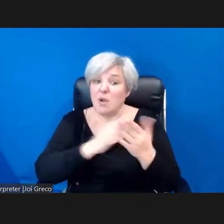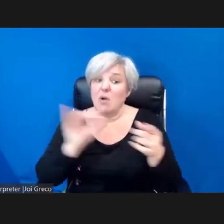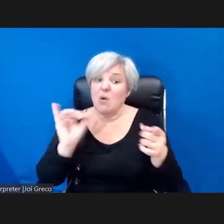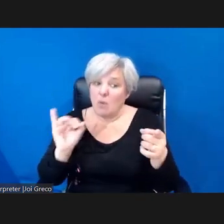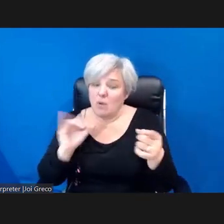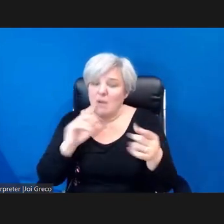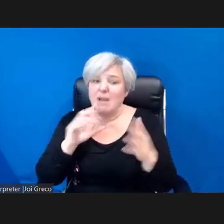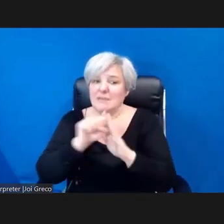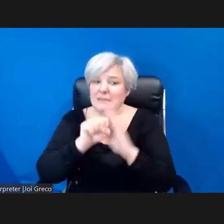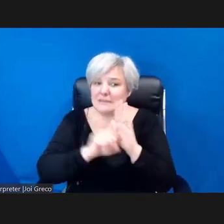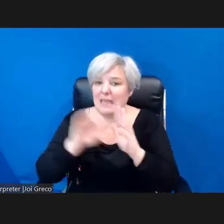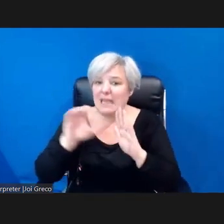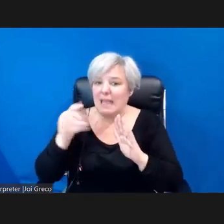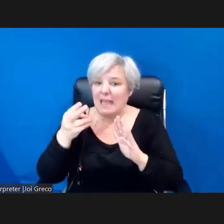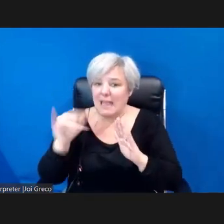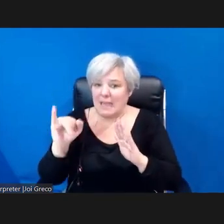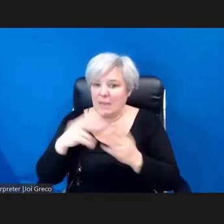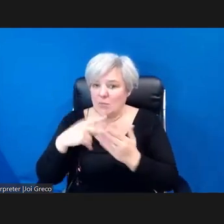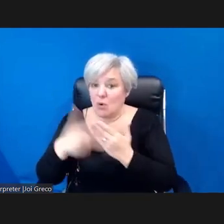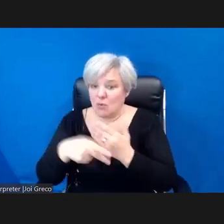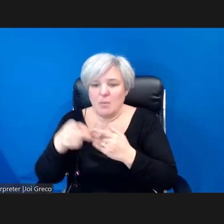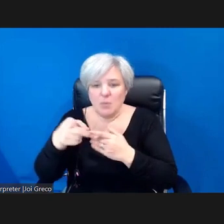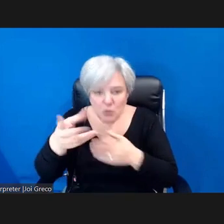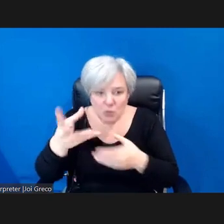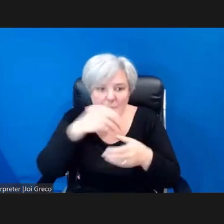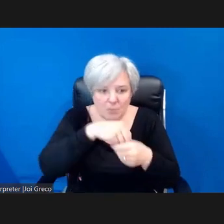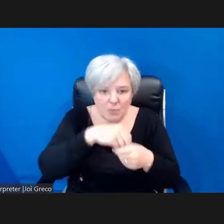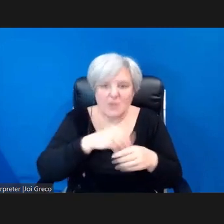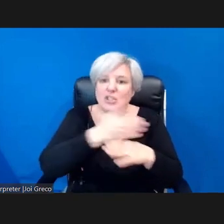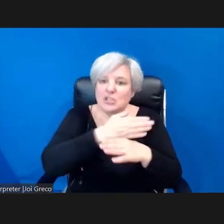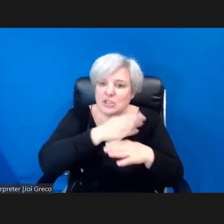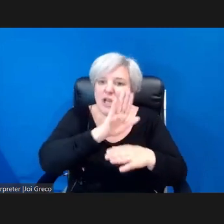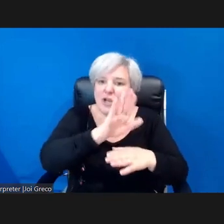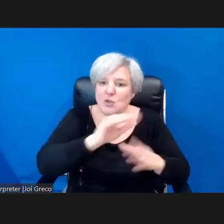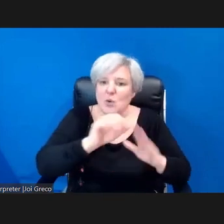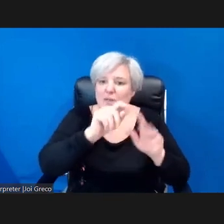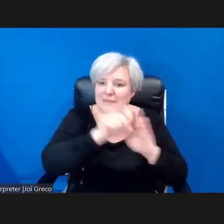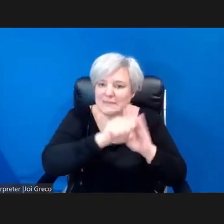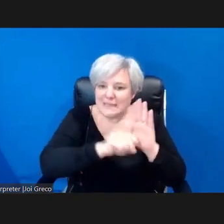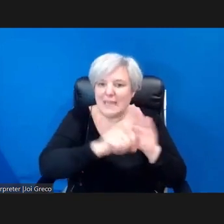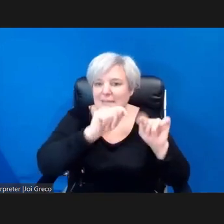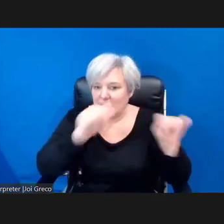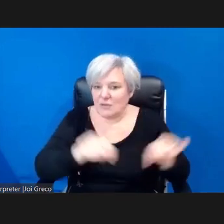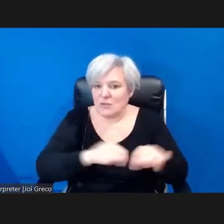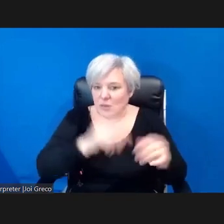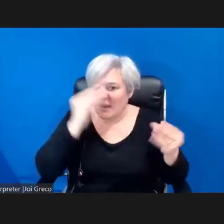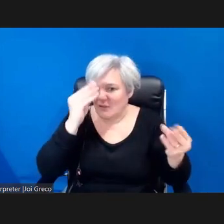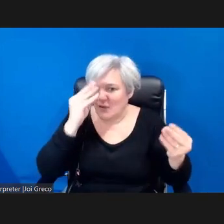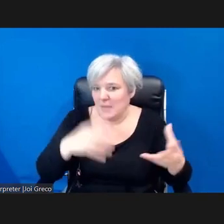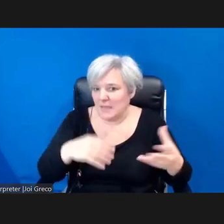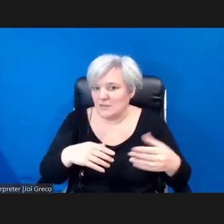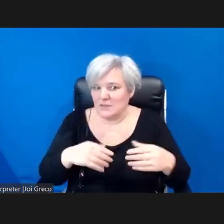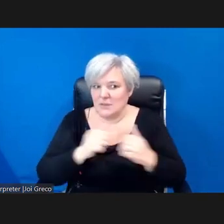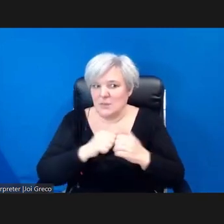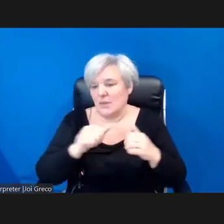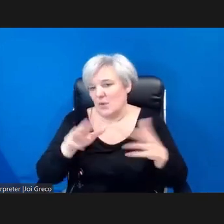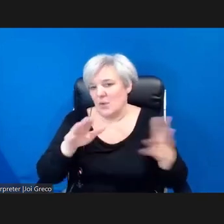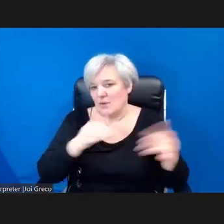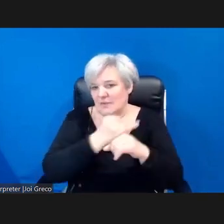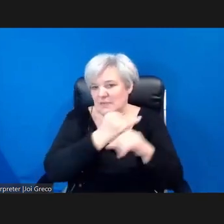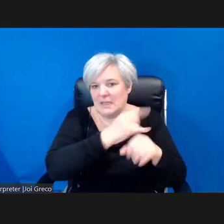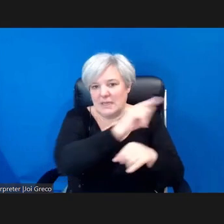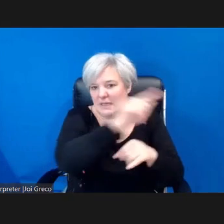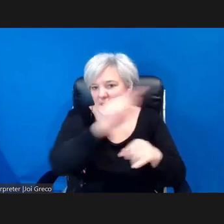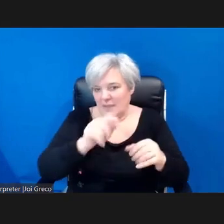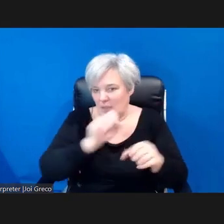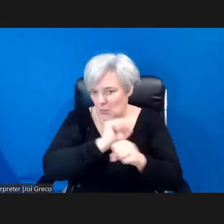for state EHDI programs to use for sharing your individual state or territory information with your facilities.